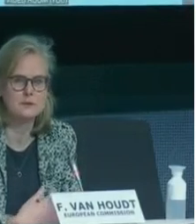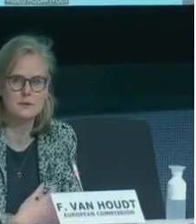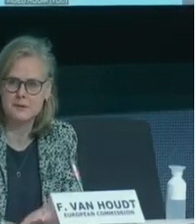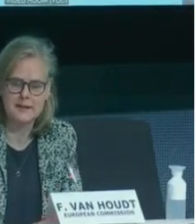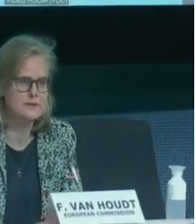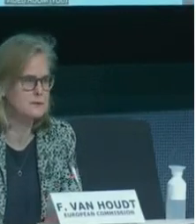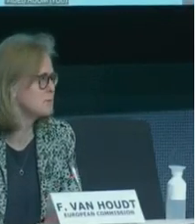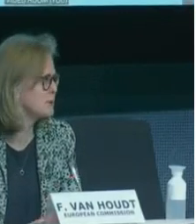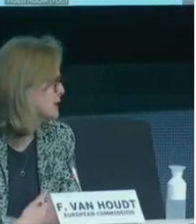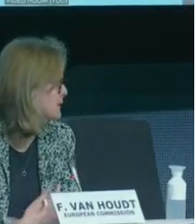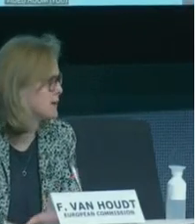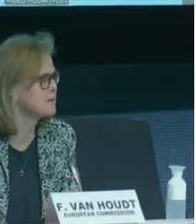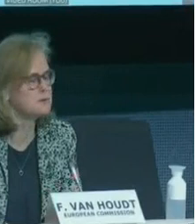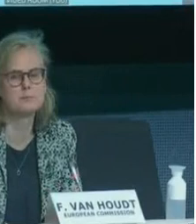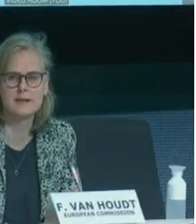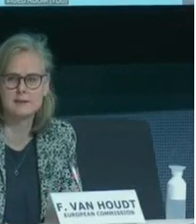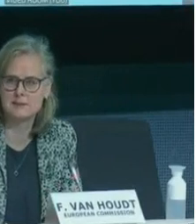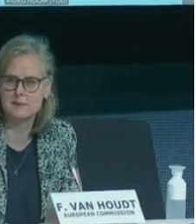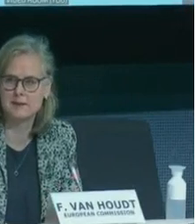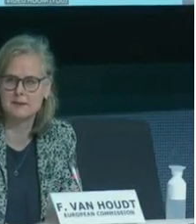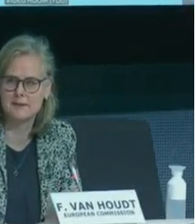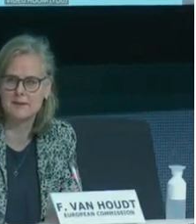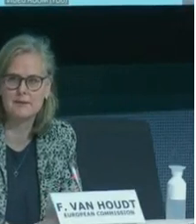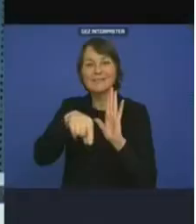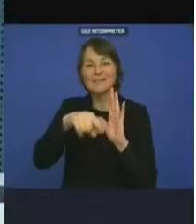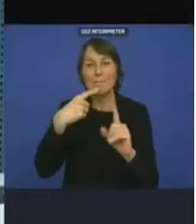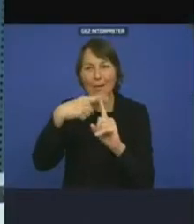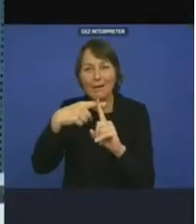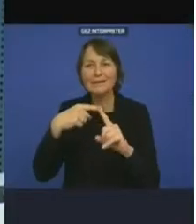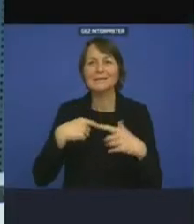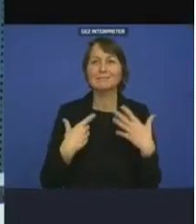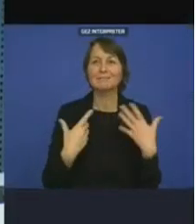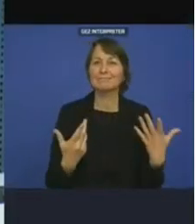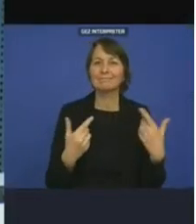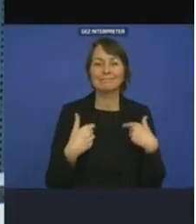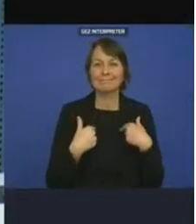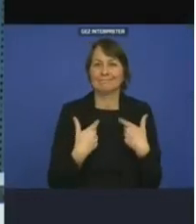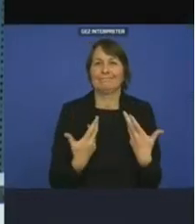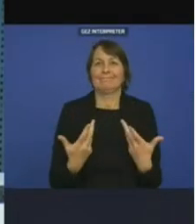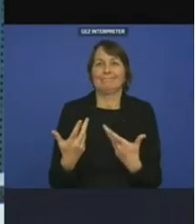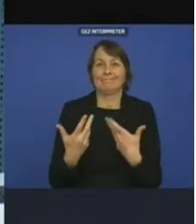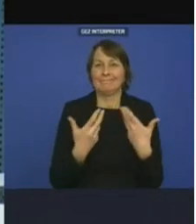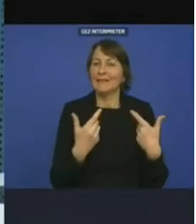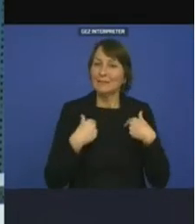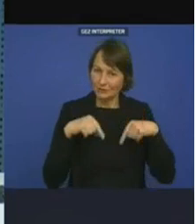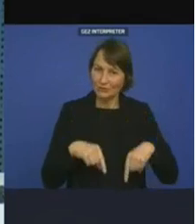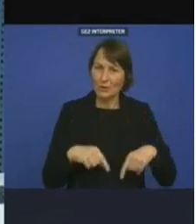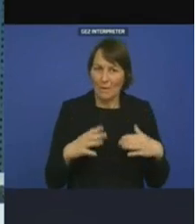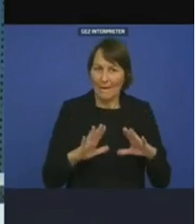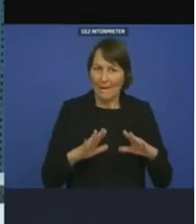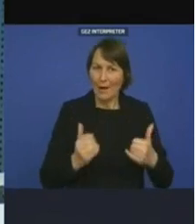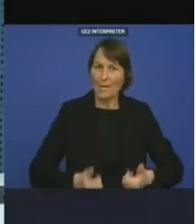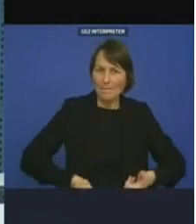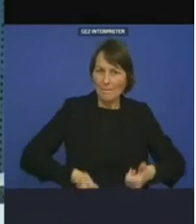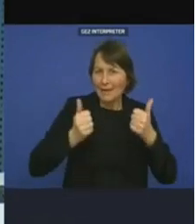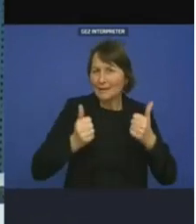course, thanks to the project, thanks to the partnerships and events, it's not only us driving the process, but we do it together with you,